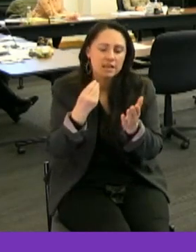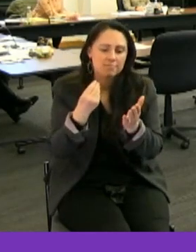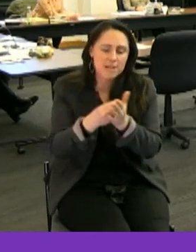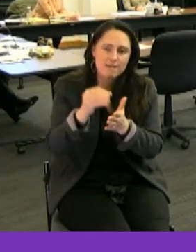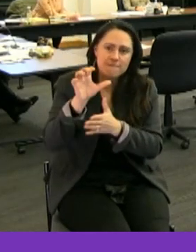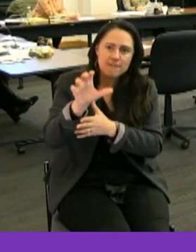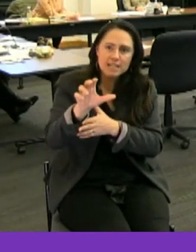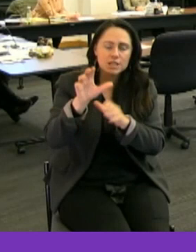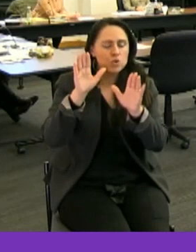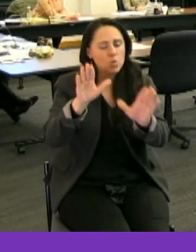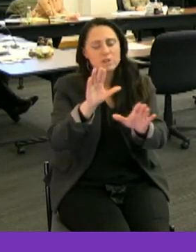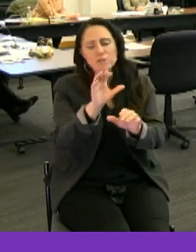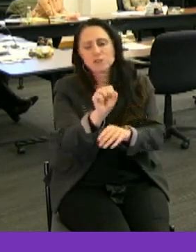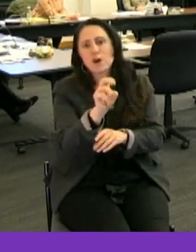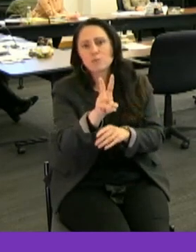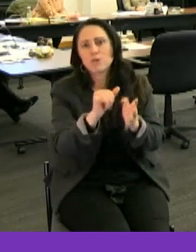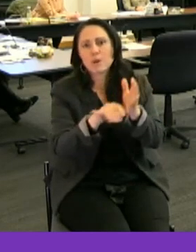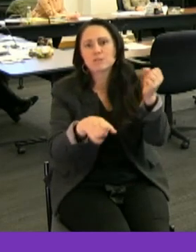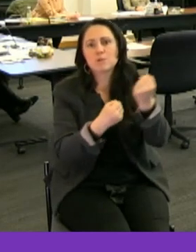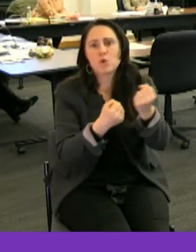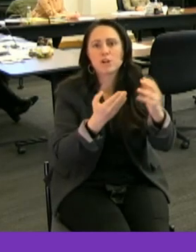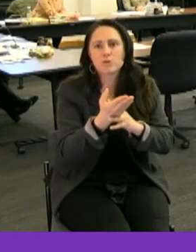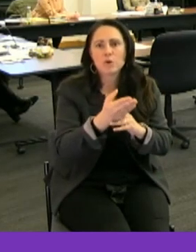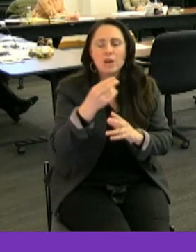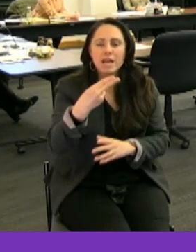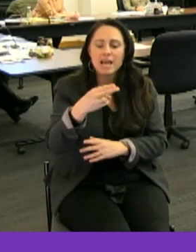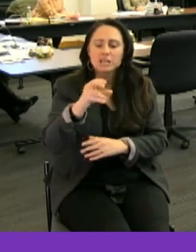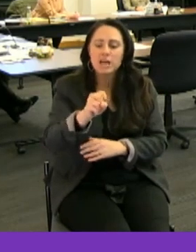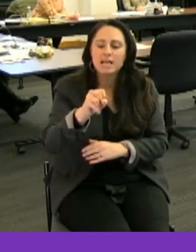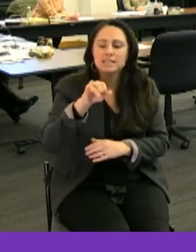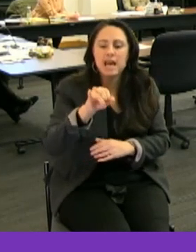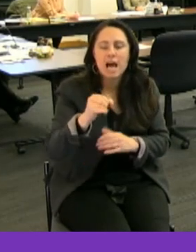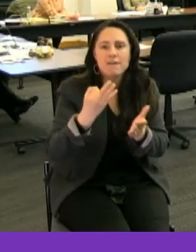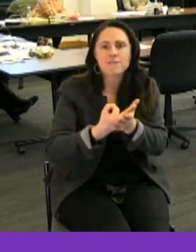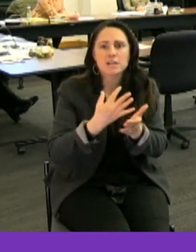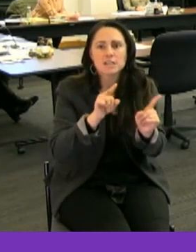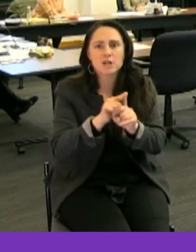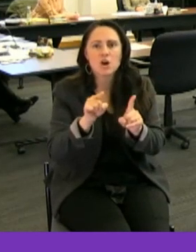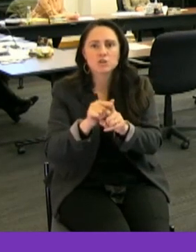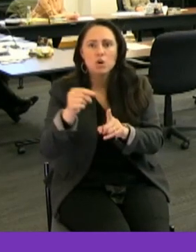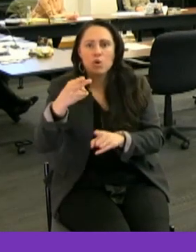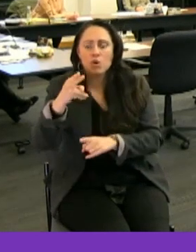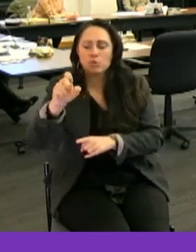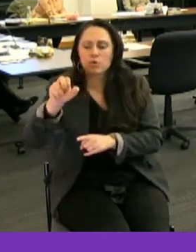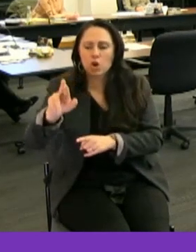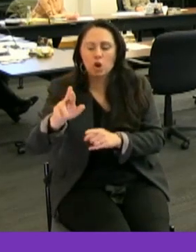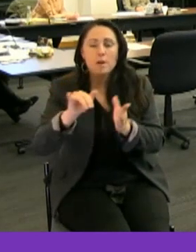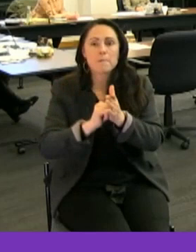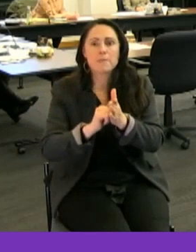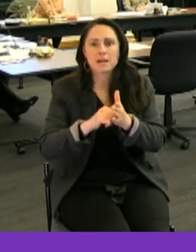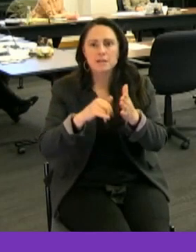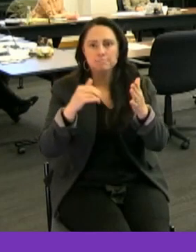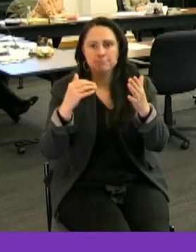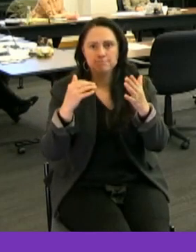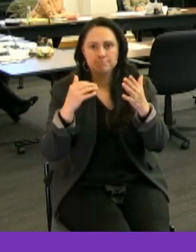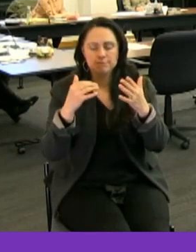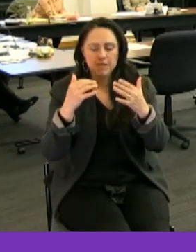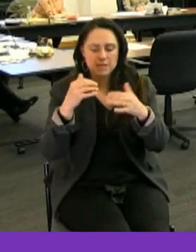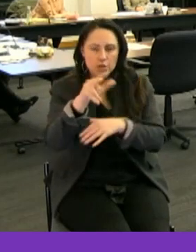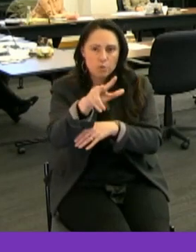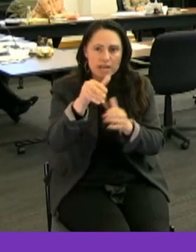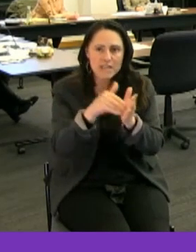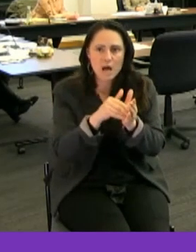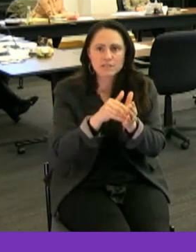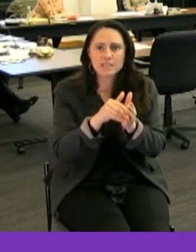a wonderful software that was supported through HSI funds and also HERF. And that is our Curls Well